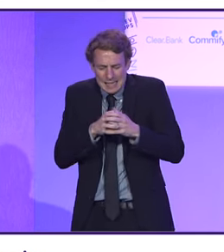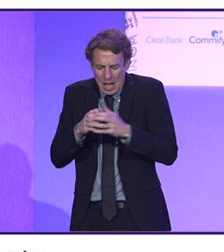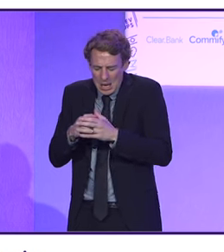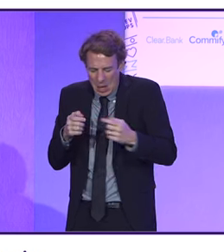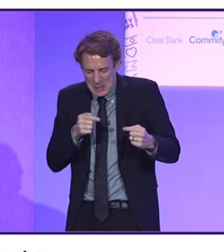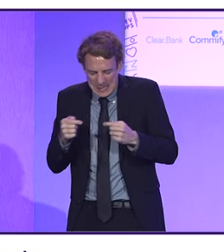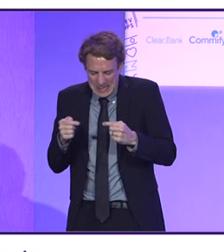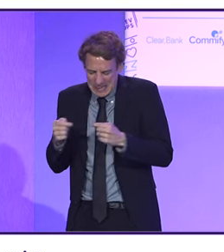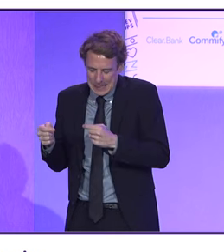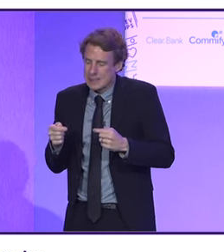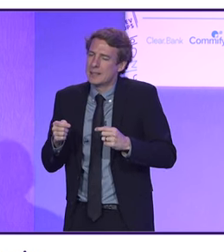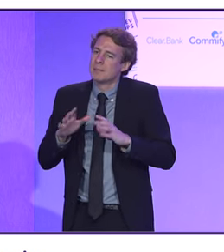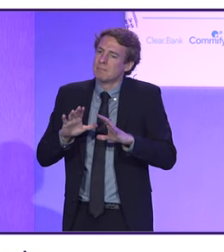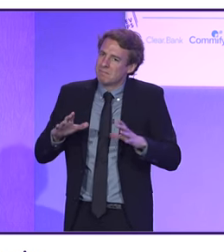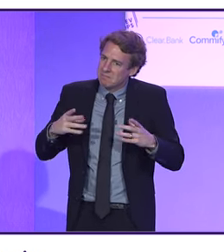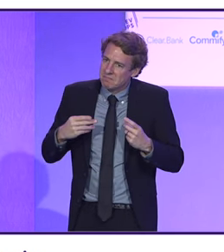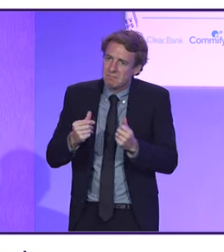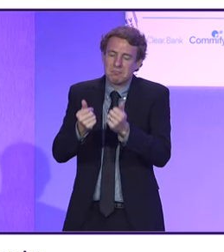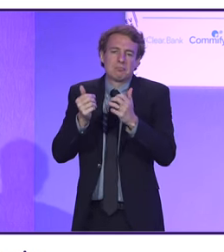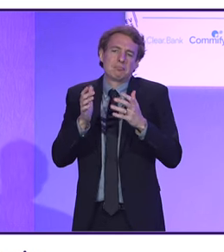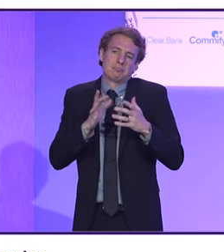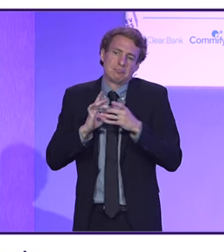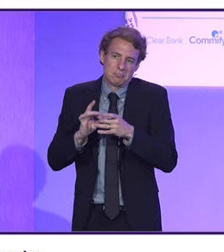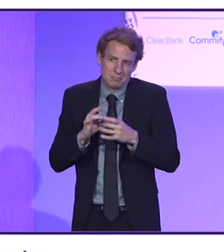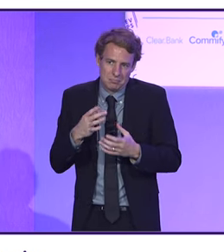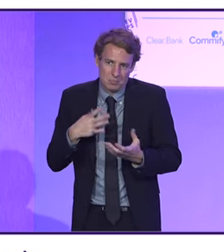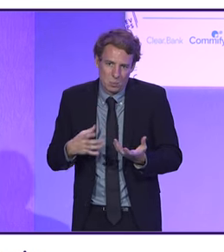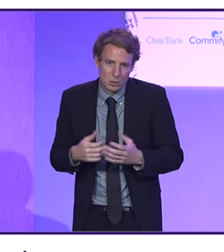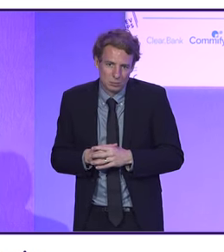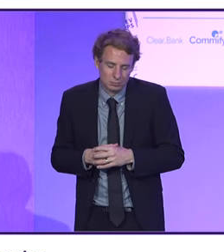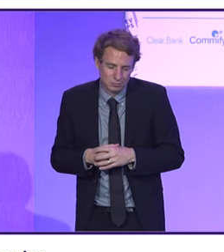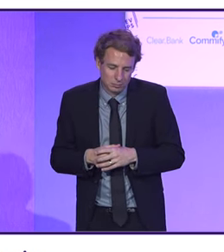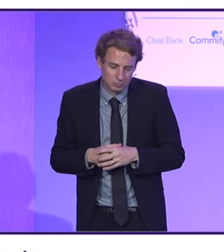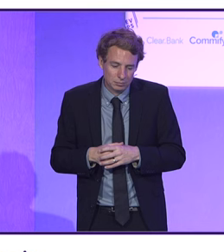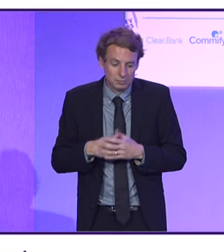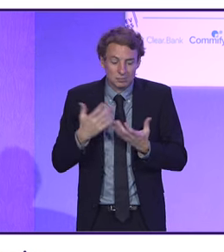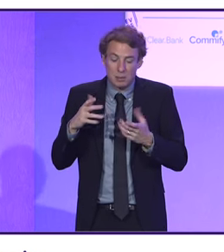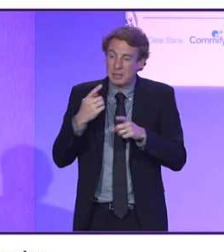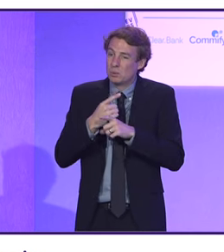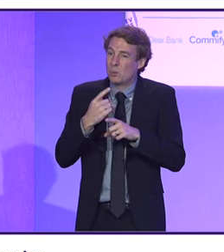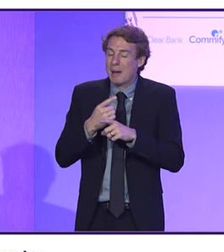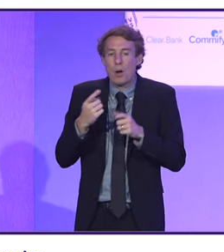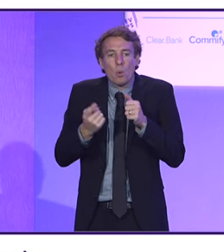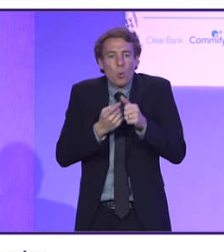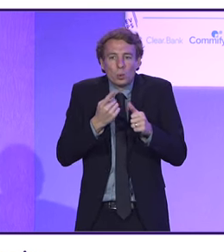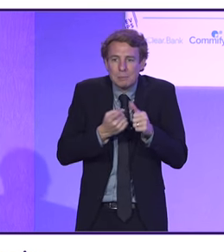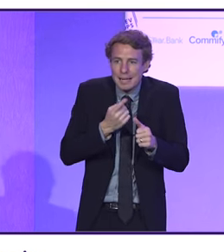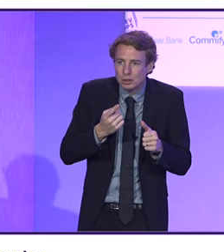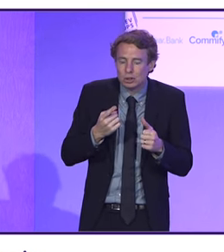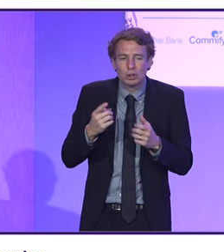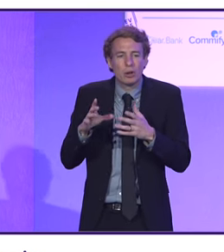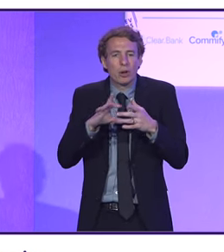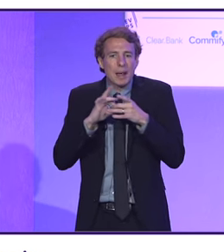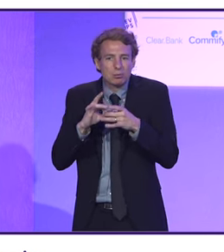along the way that we tend to use, you know, as a proxy for this, right? We talk about automation, collaboration,